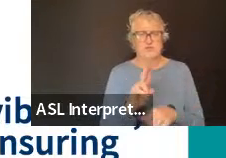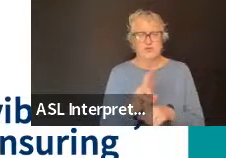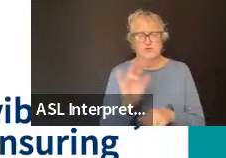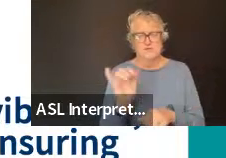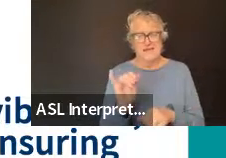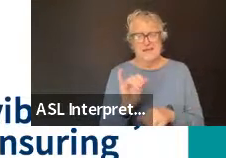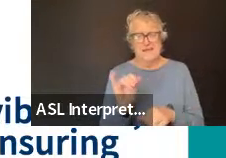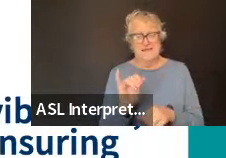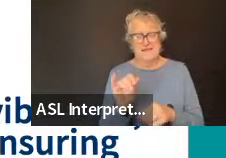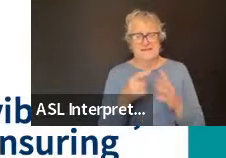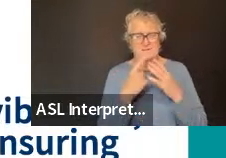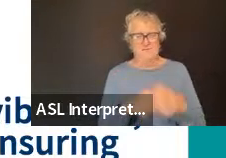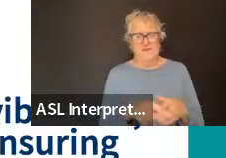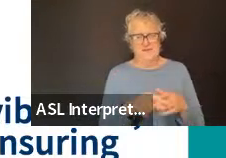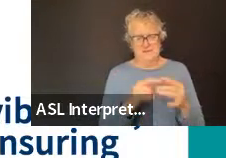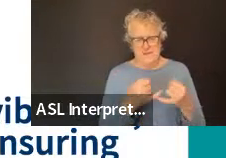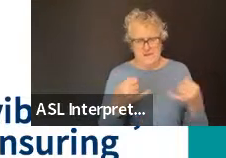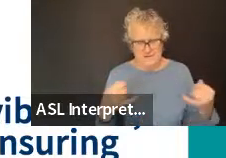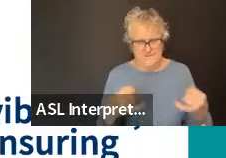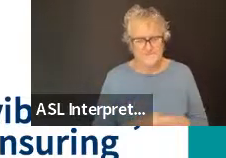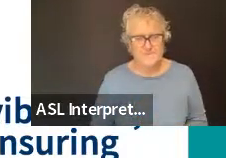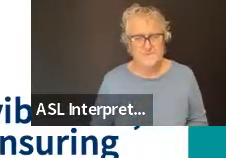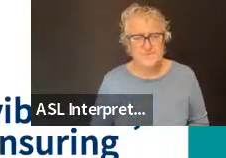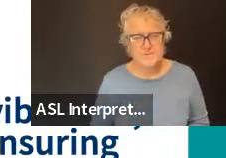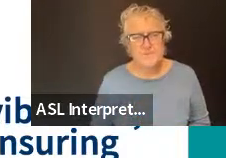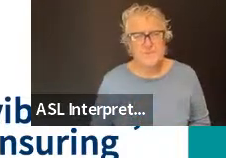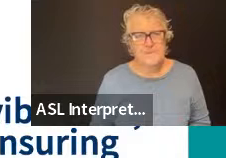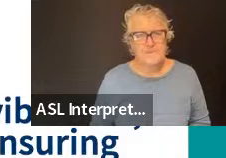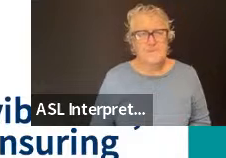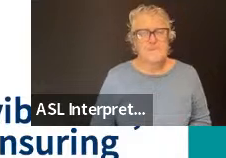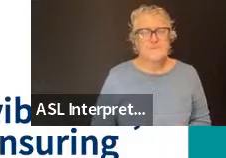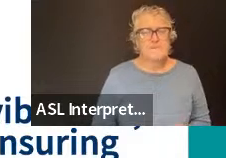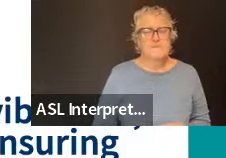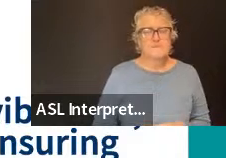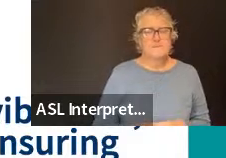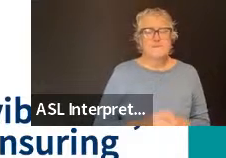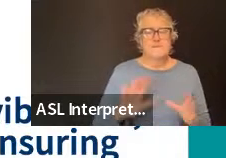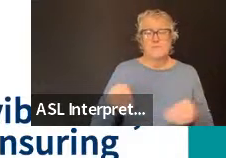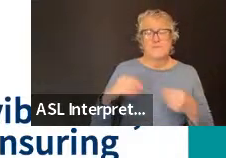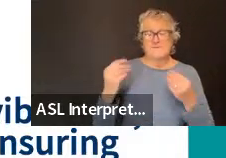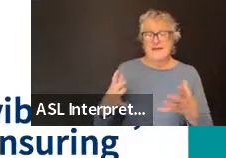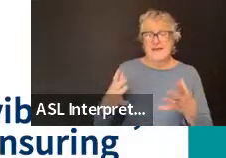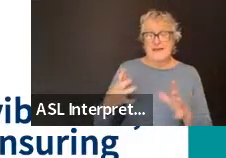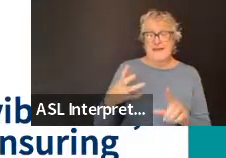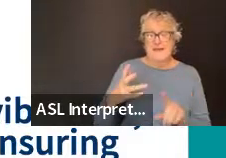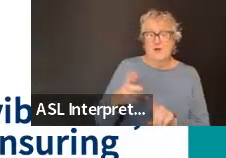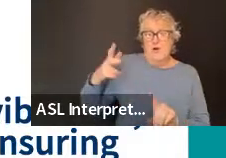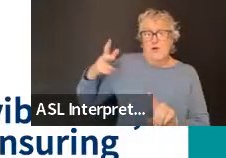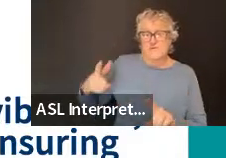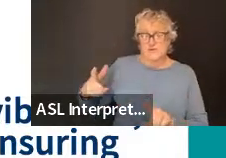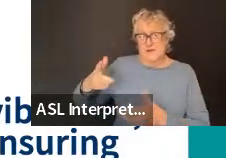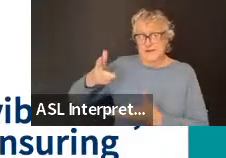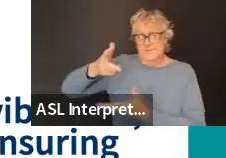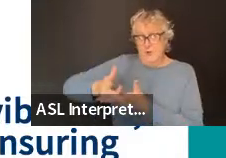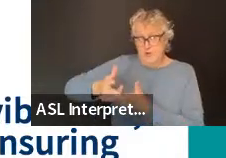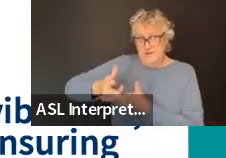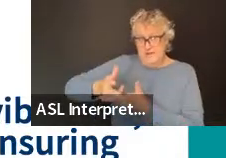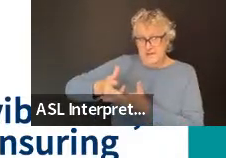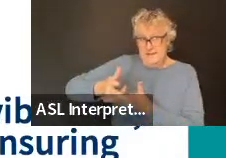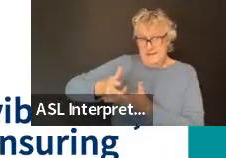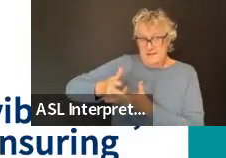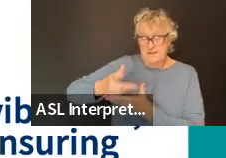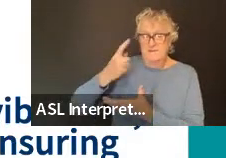projects. Require contractors to arrange off-street parking for their site employees where feasible and